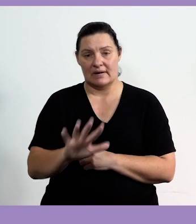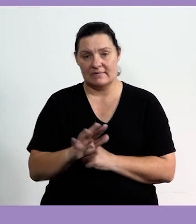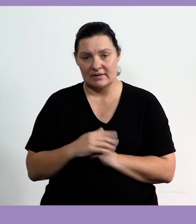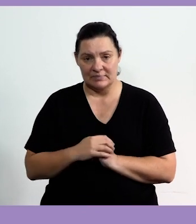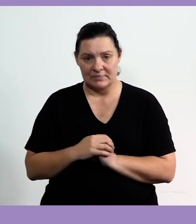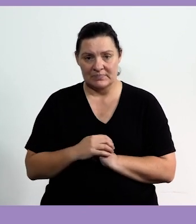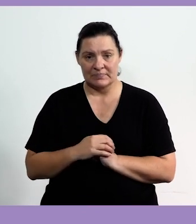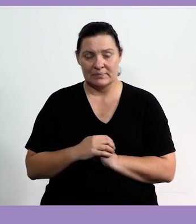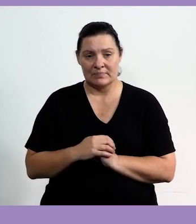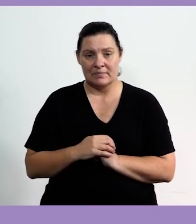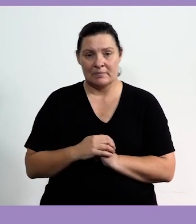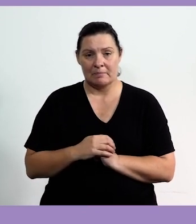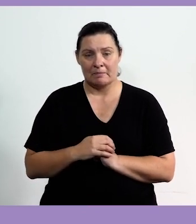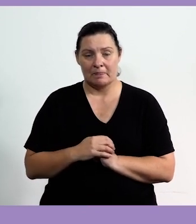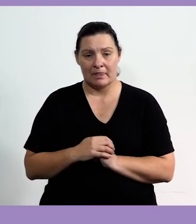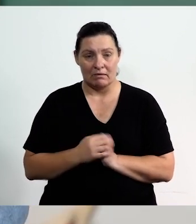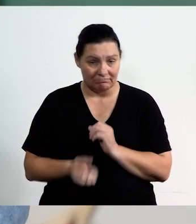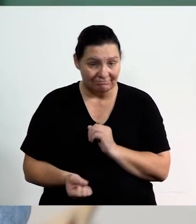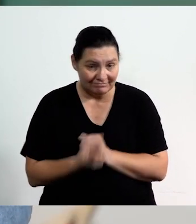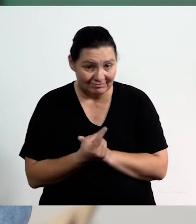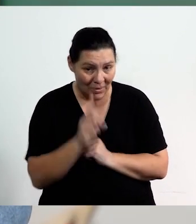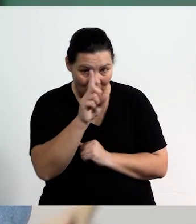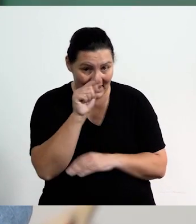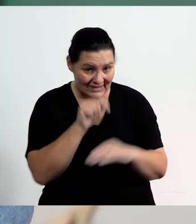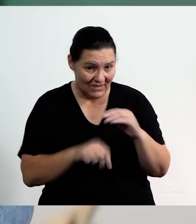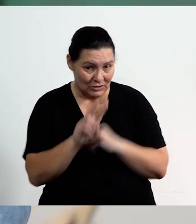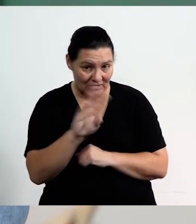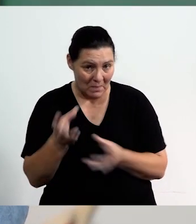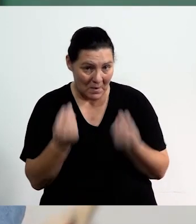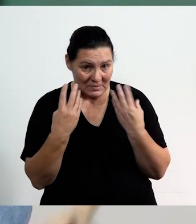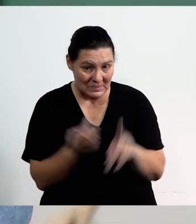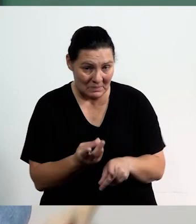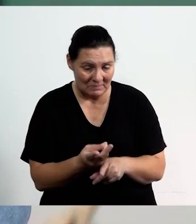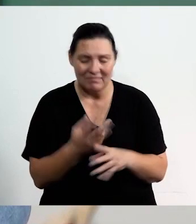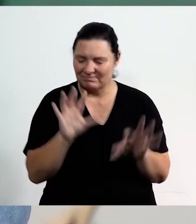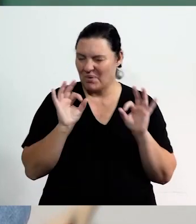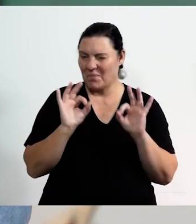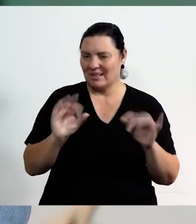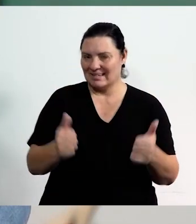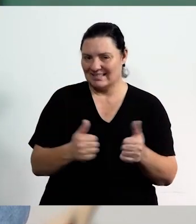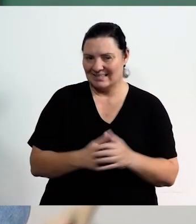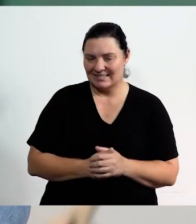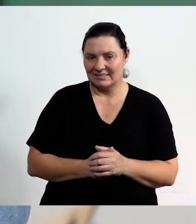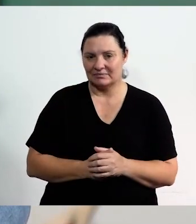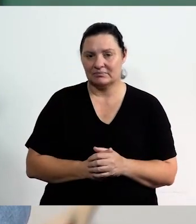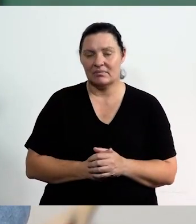by 25. Did you also get 1 divided by 25?